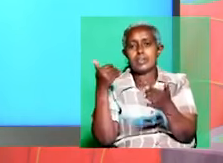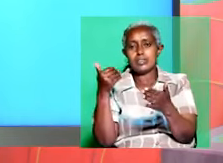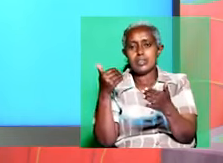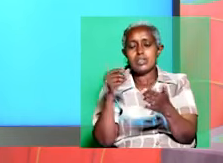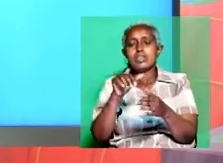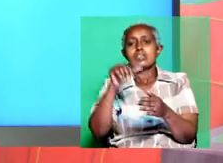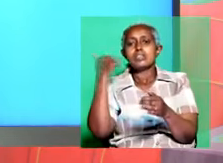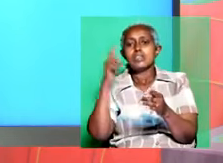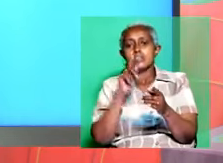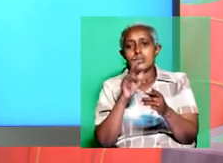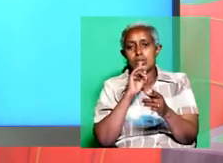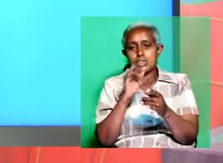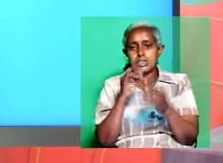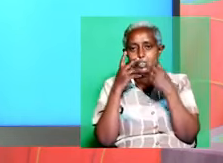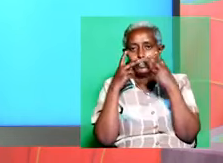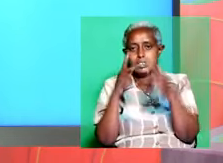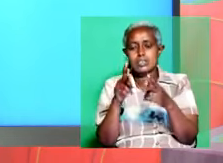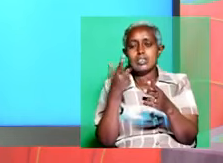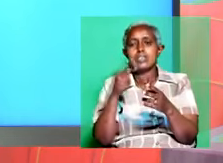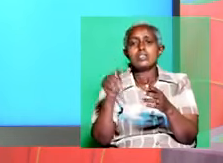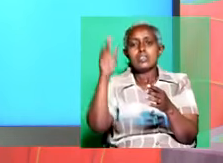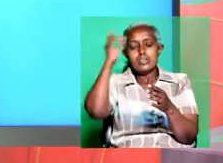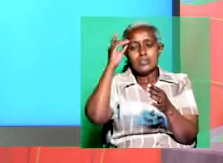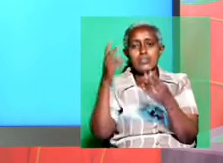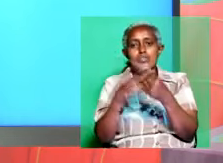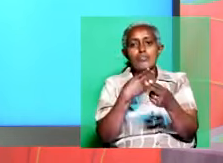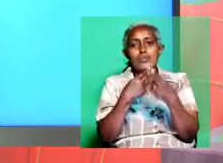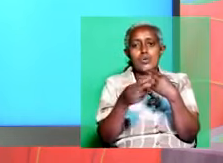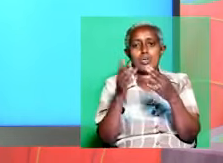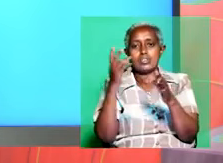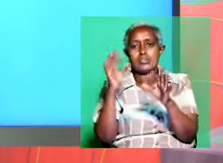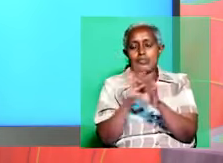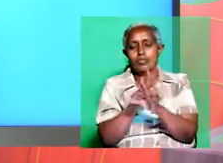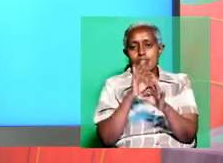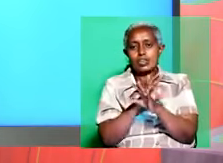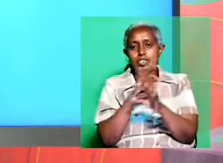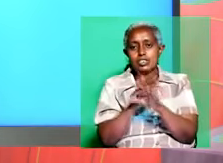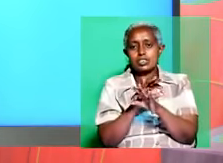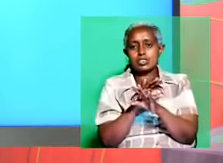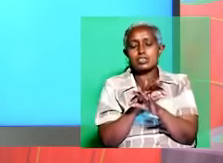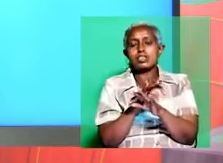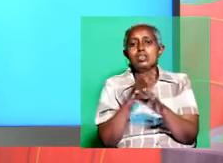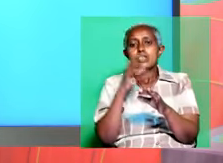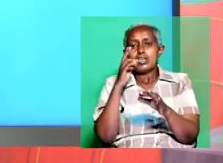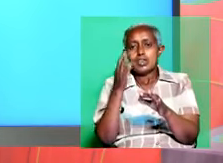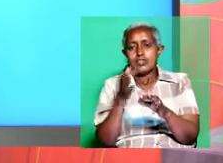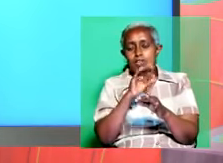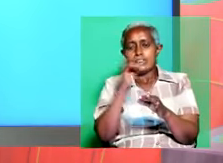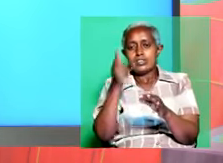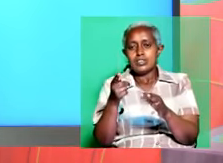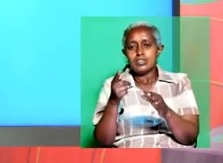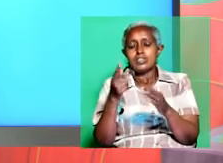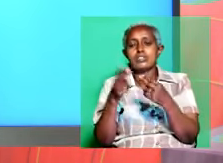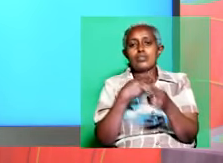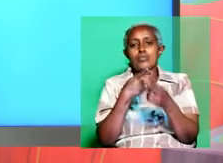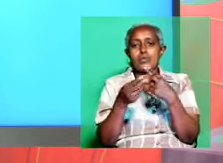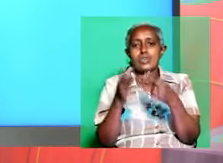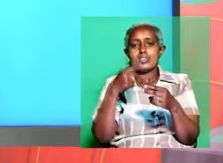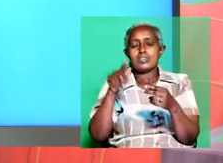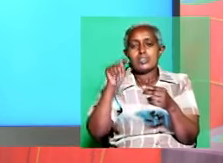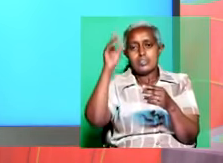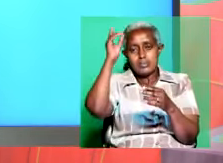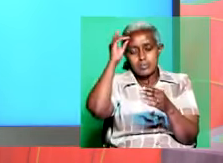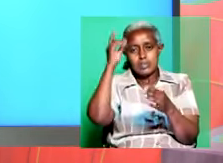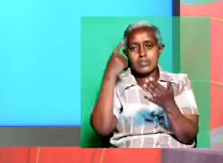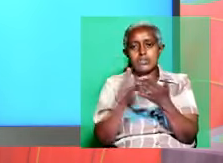The other one we have seen is the derivative of product function. If we have two functions f and g, the derivative